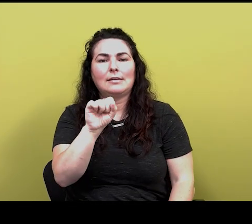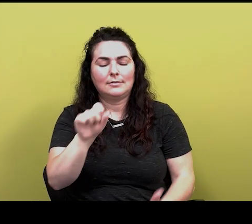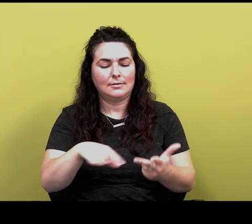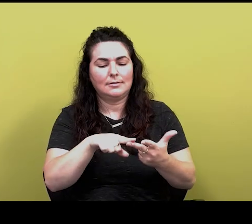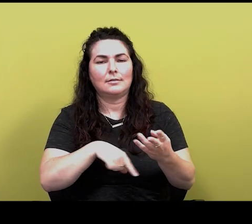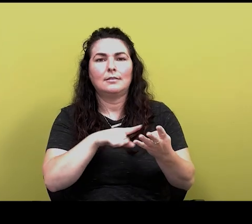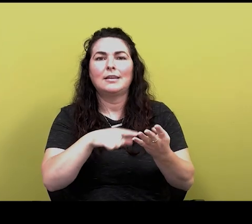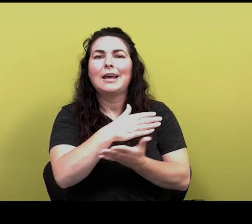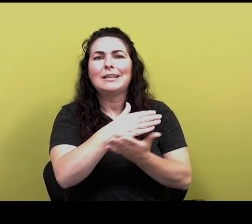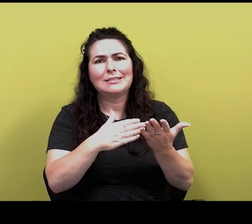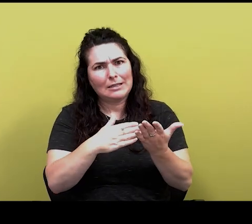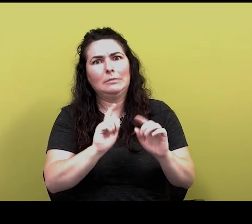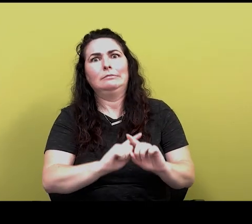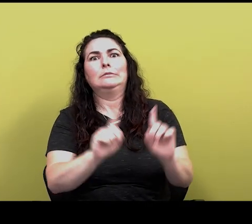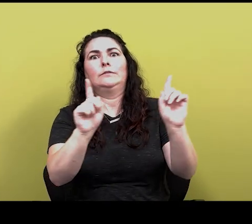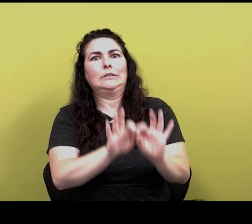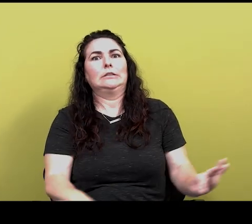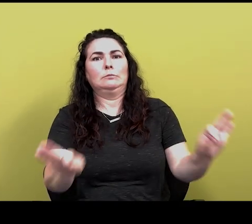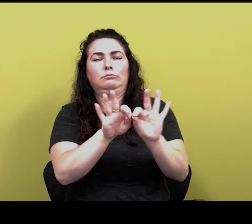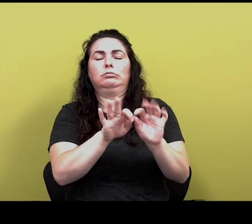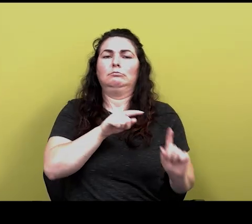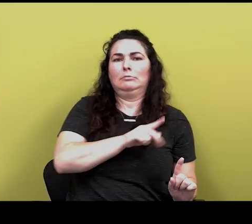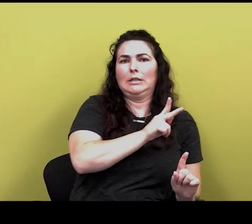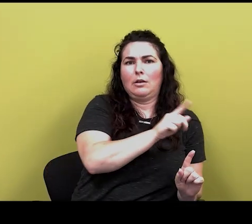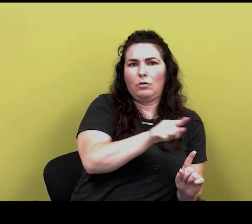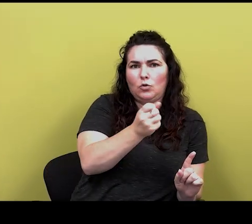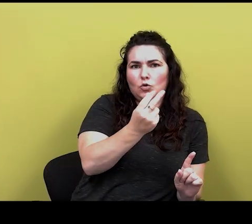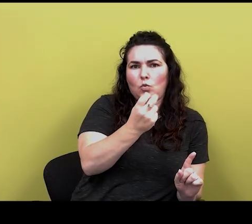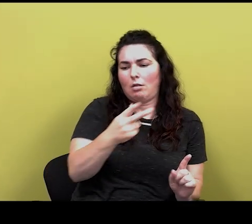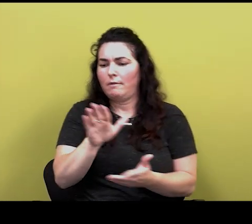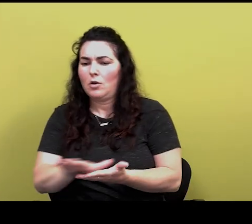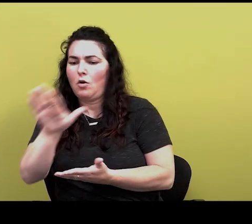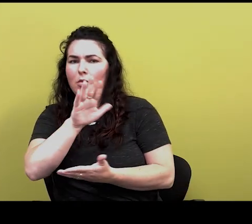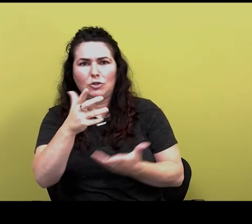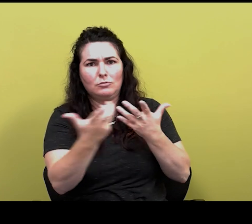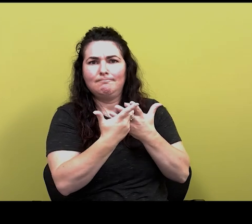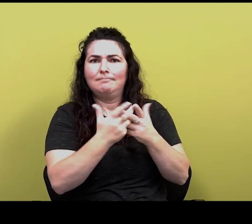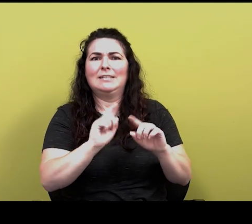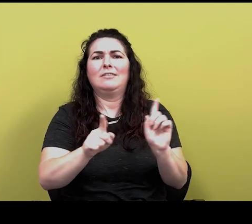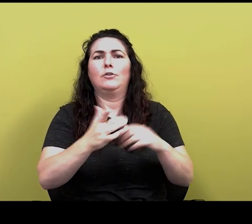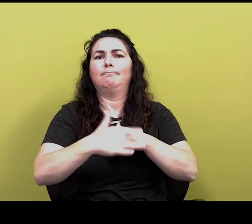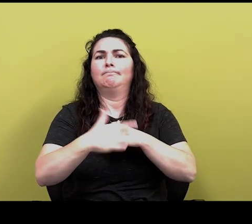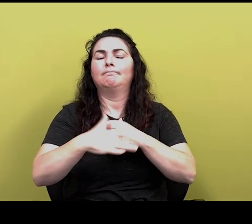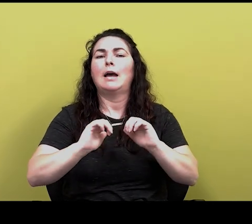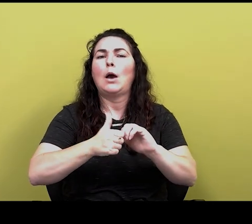the key differences to anticipate between experiences in K-12 and post-secondary education.